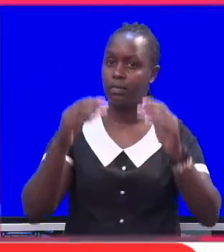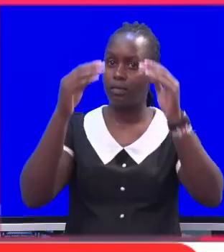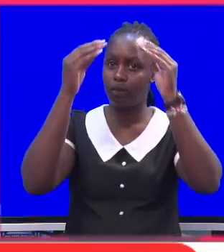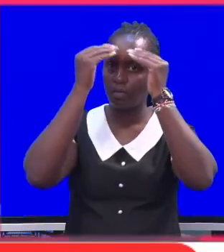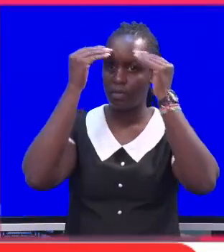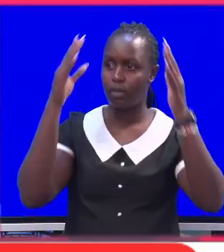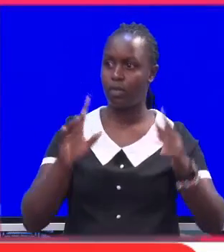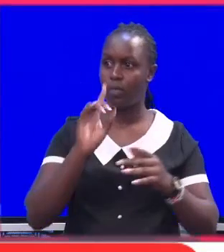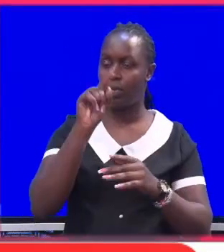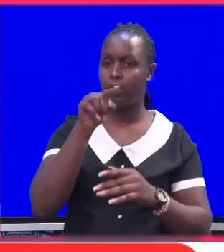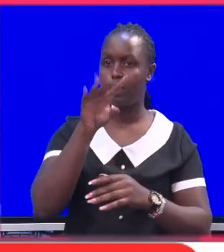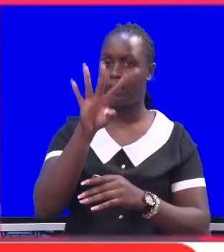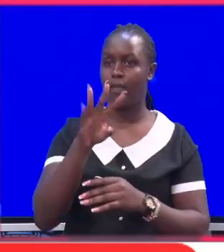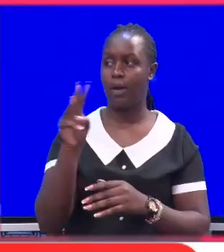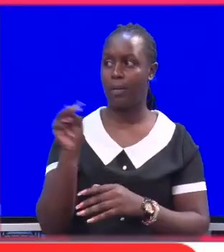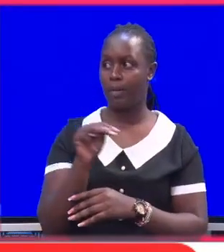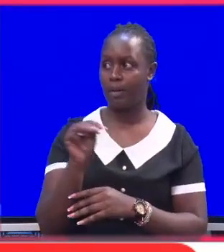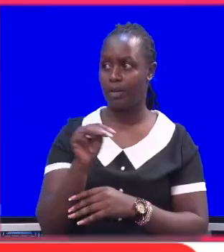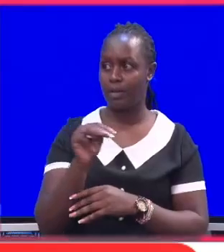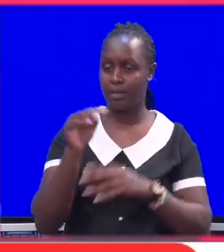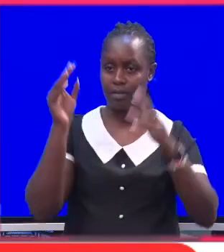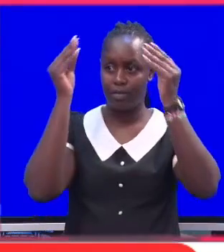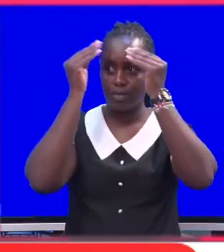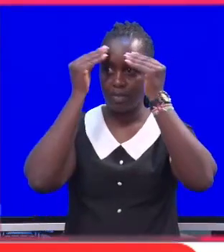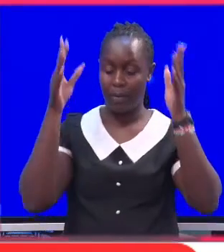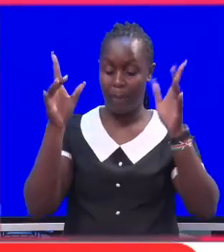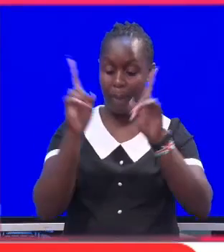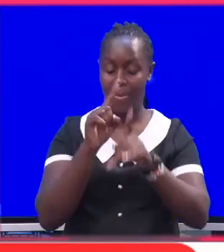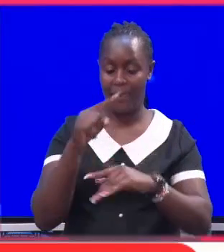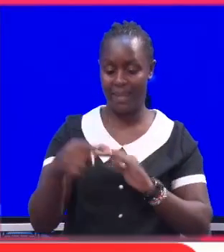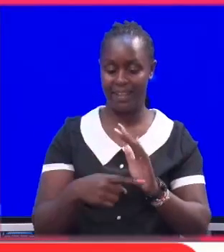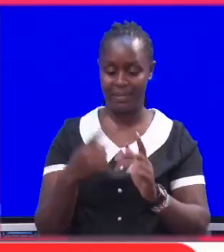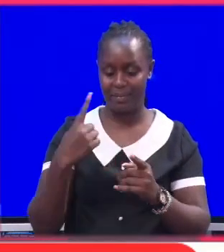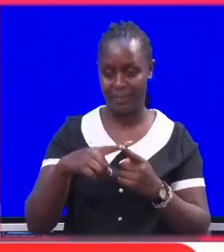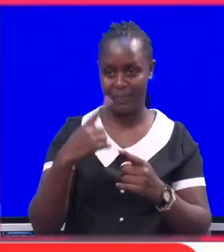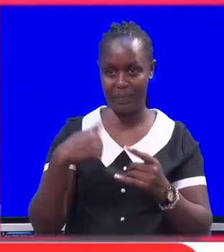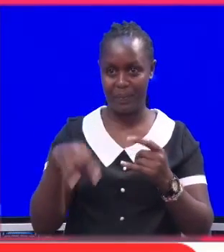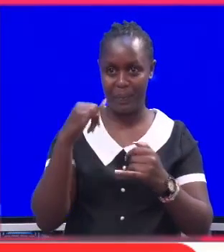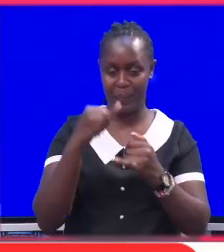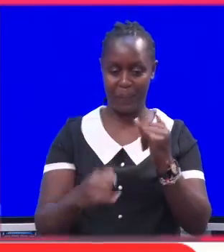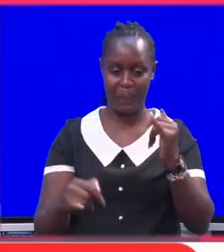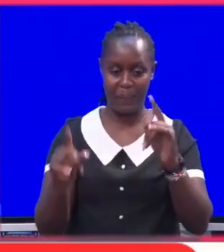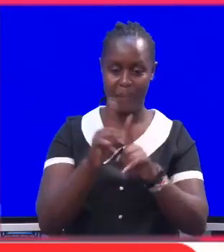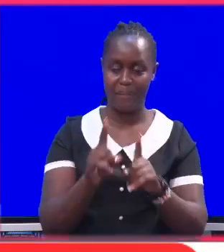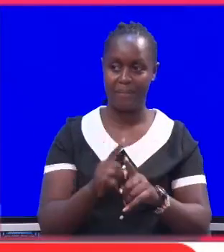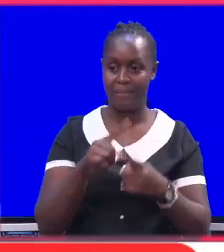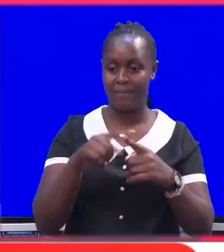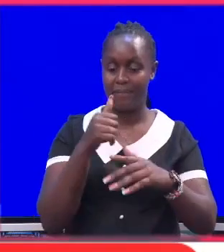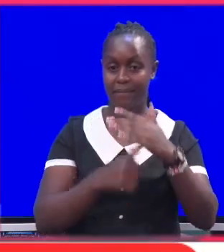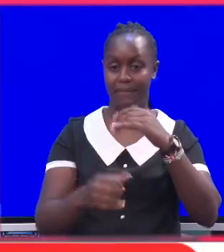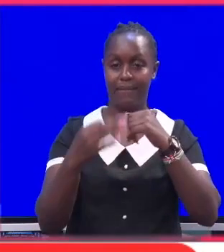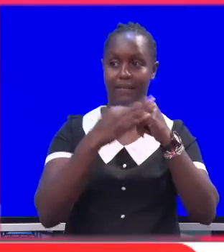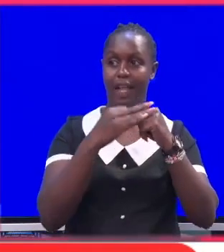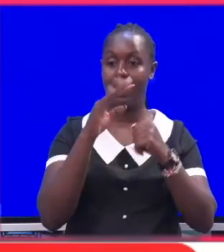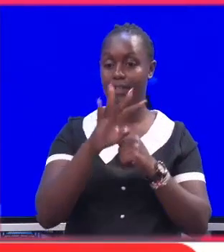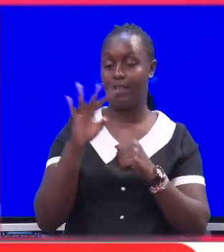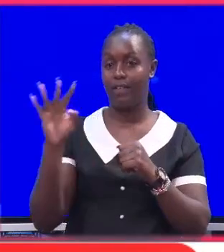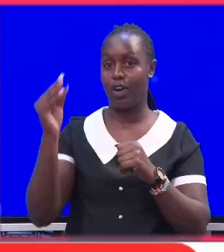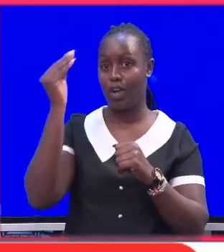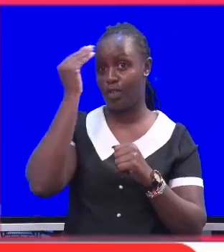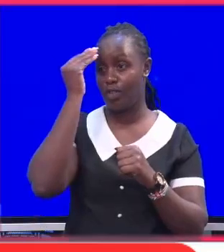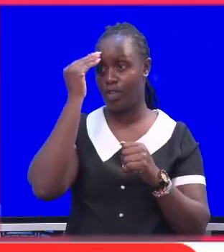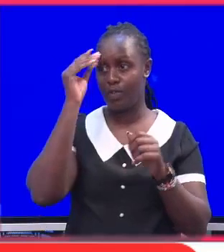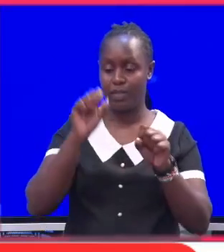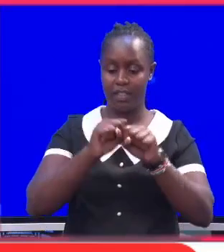1.4 million KCPE candidates. This year being the last for learners to be examined under the 844 education system after